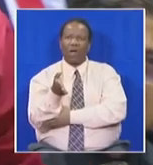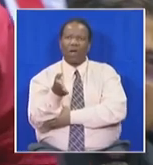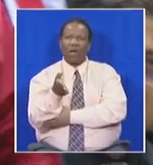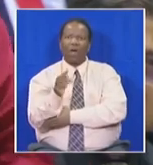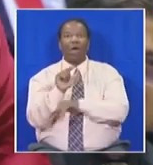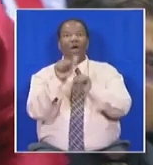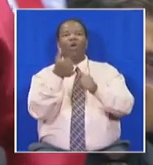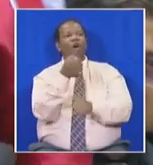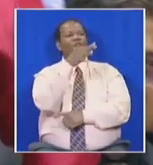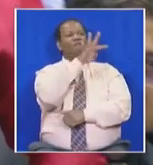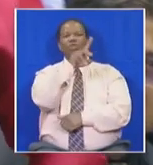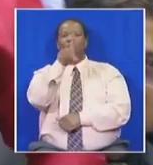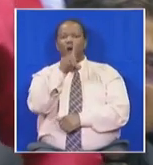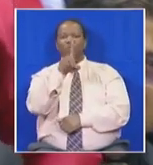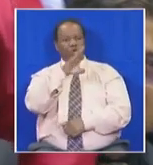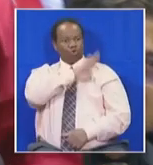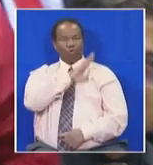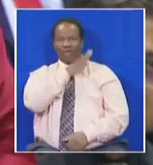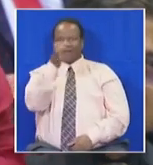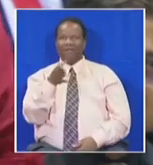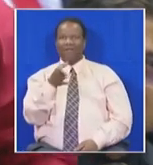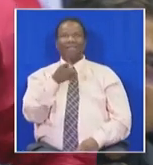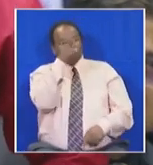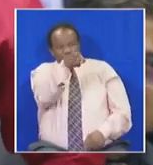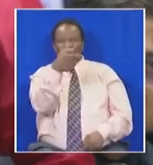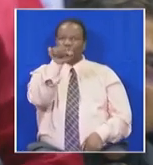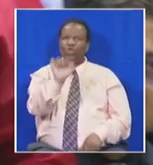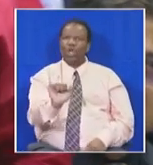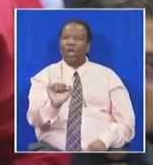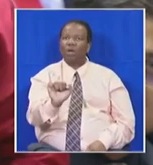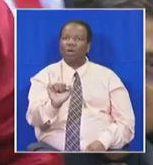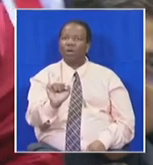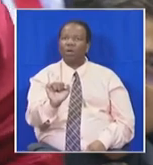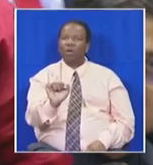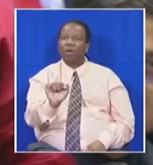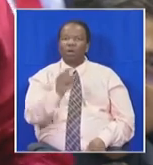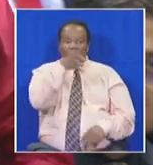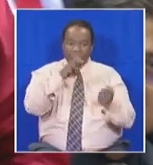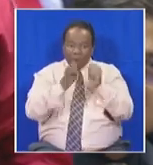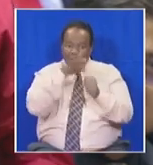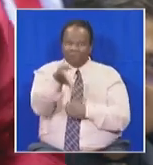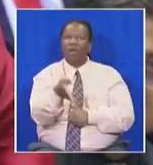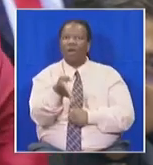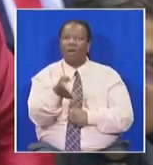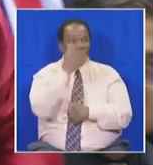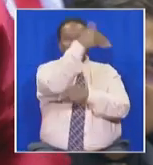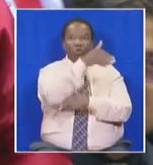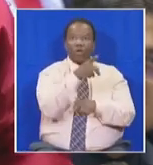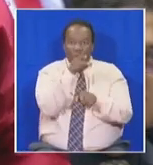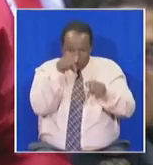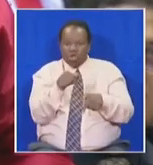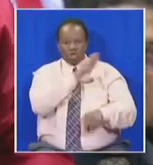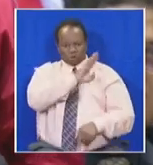441 soldiers will order, never Chair. protect you. Point of order. Your Point of problem is order, not outside. Point of order. Your problem is here. Point of order. There is no Point of soldier